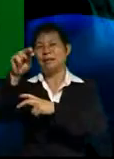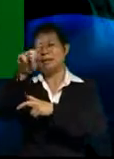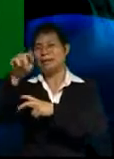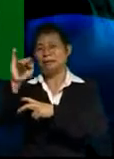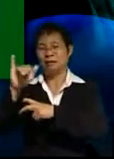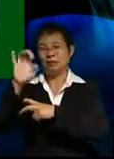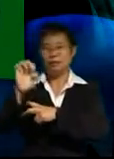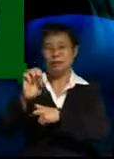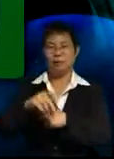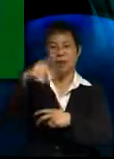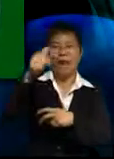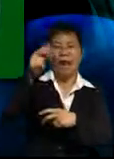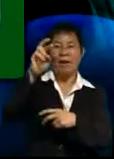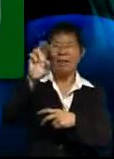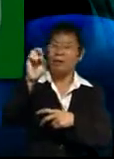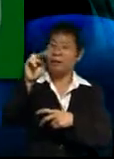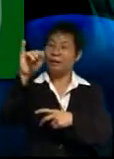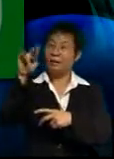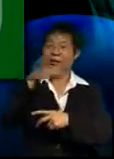and pepsin.